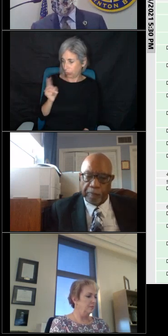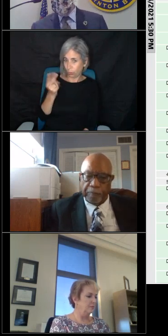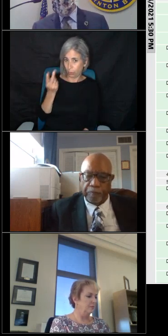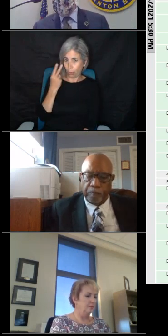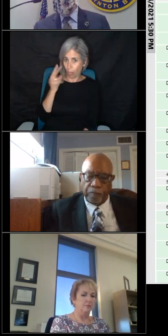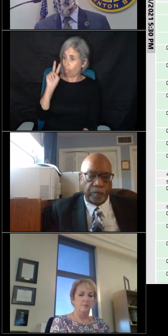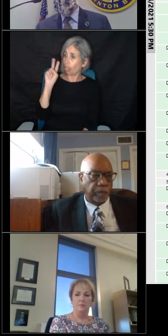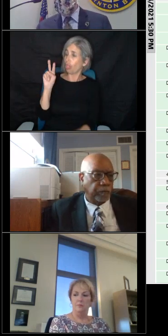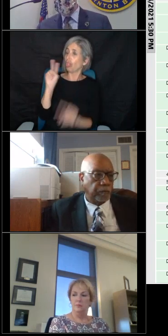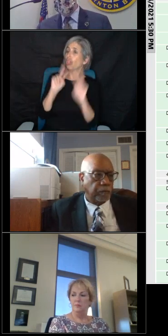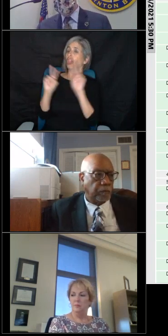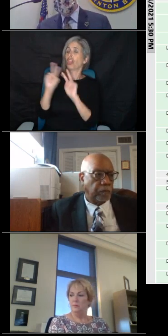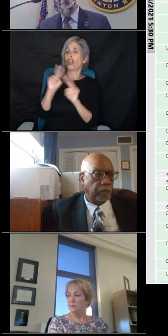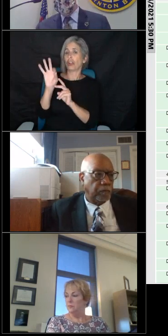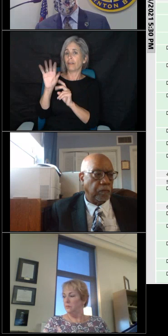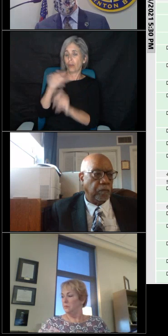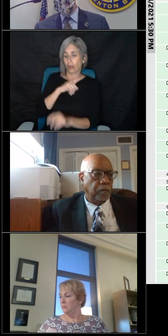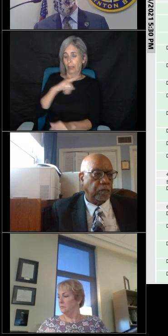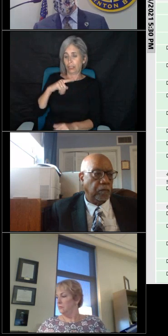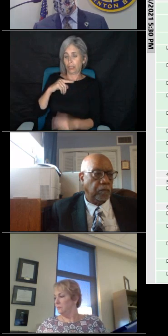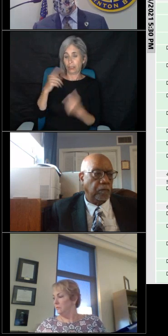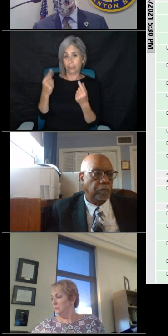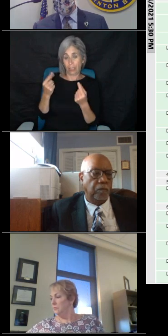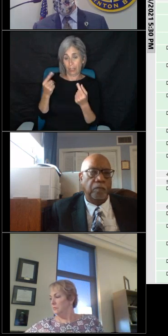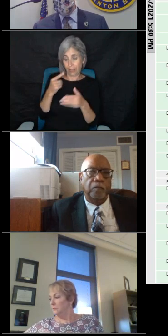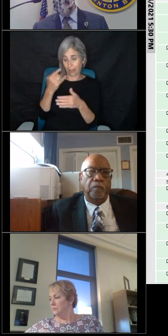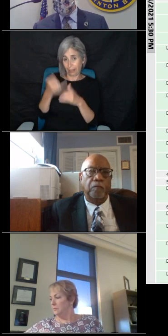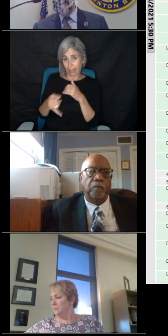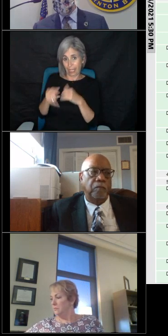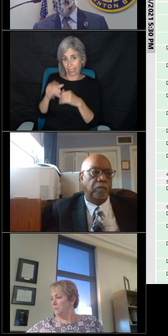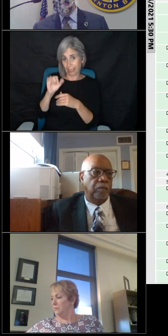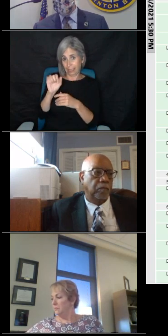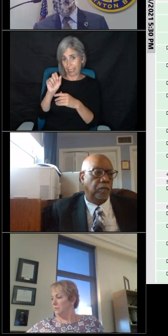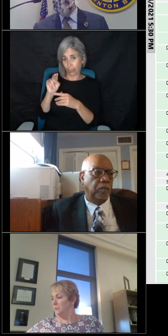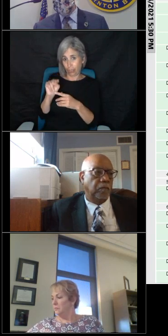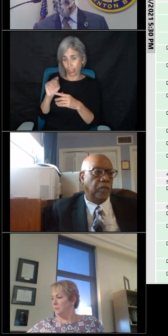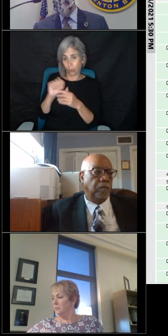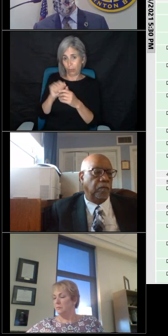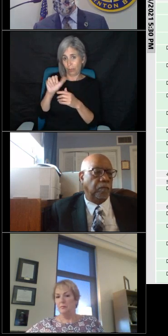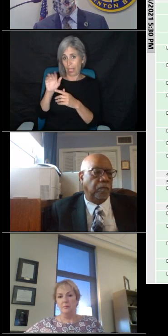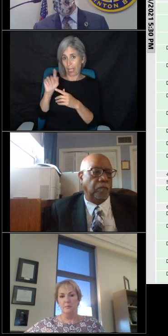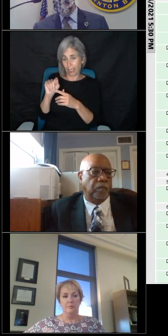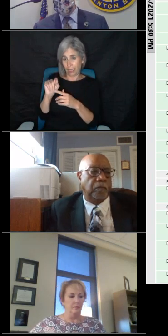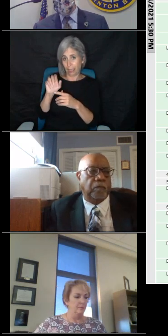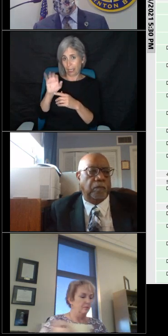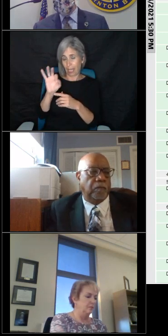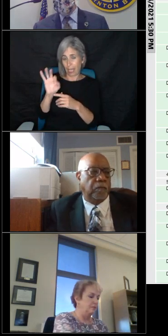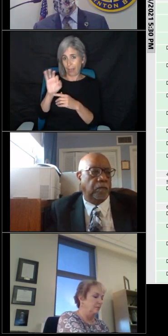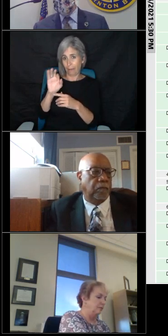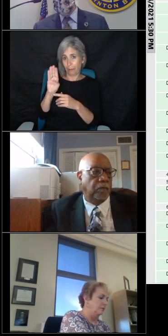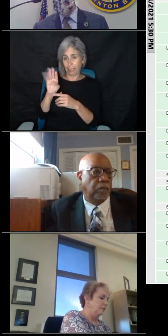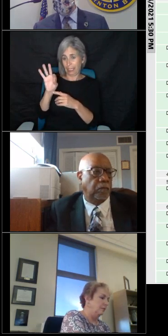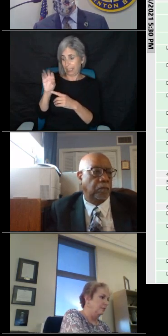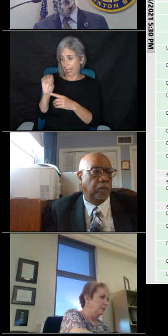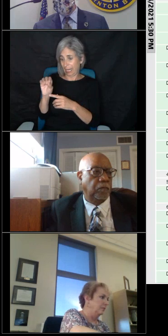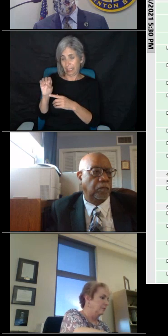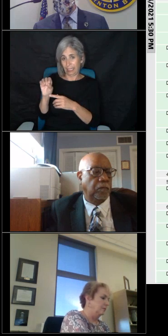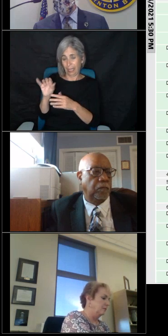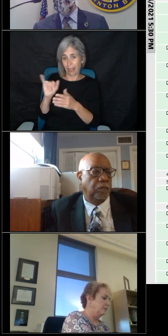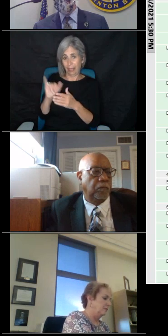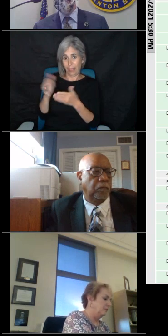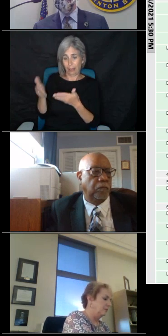the Florida legislature did just this last session with the enactment of SB 90, which